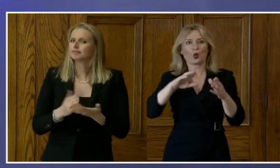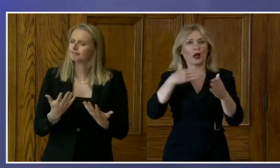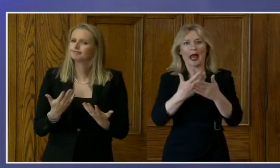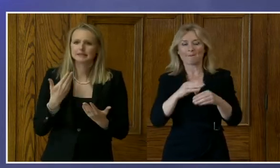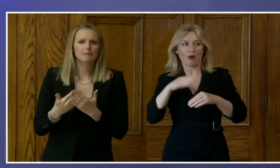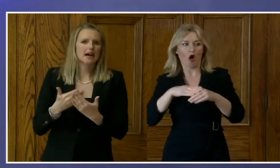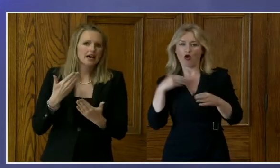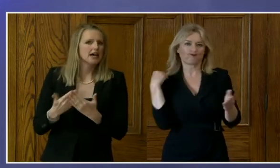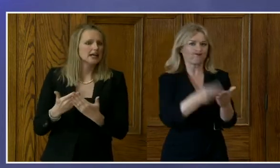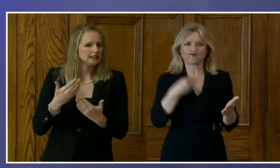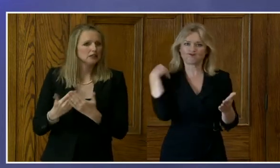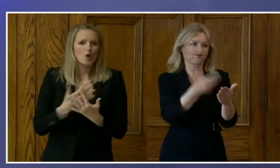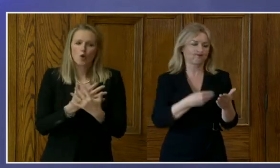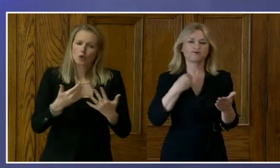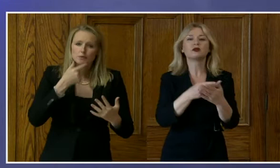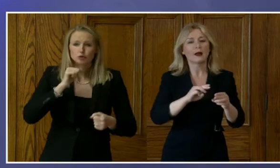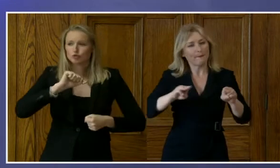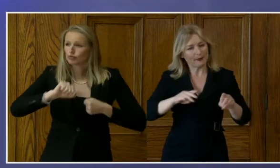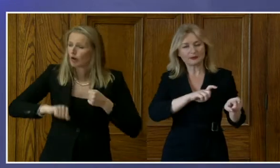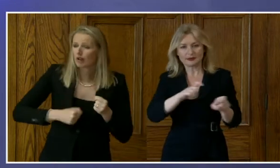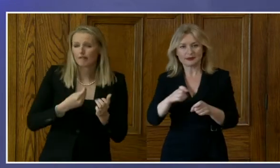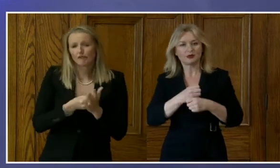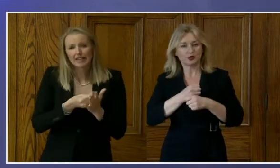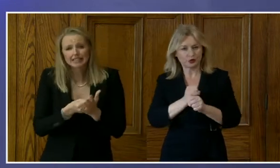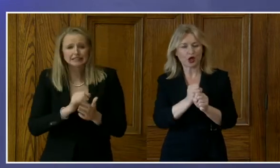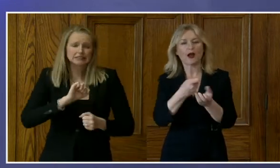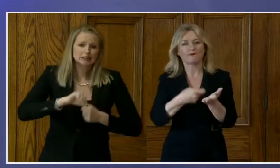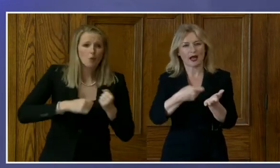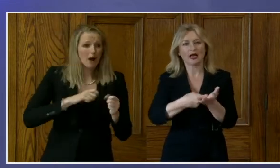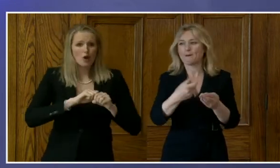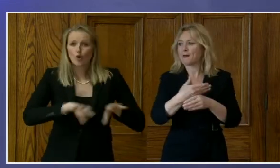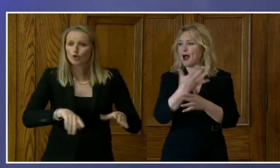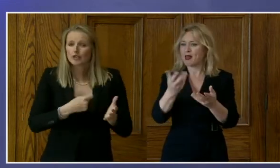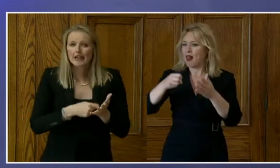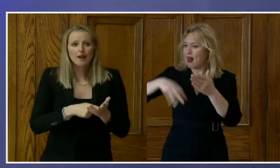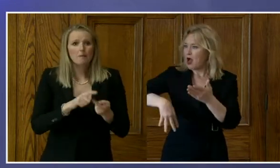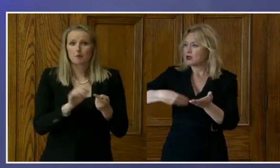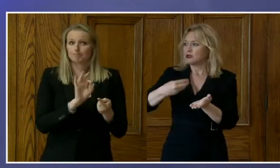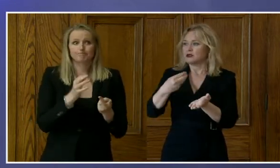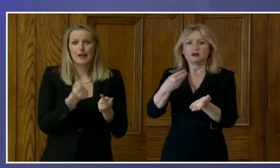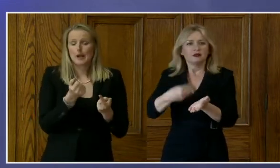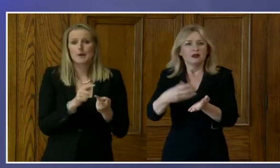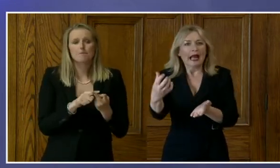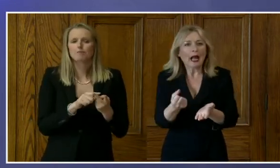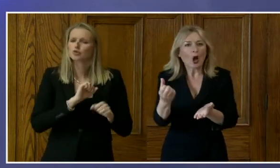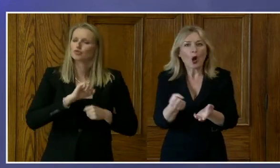demand. Still, people are struggling financially, obviously through lost income or no income at all. And they are moving towards the social